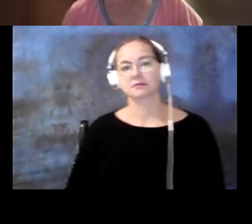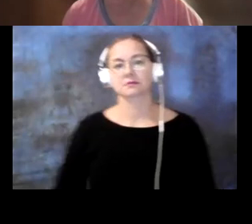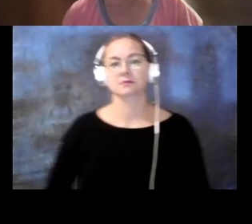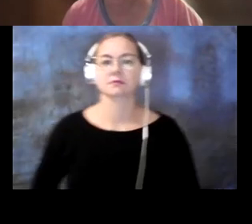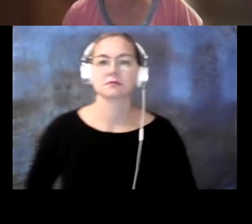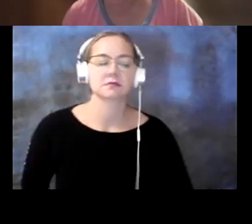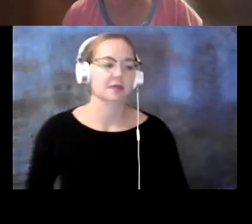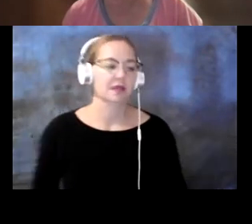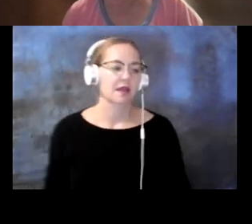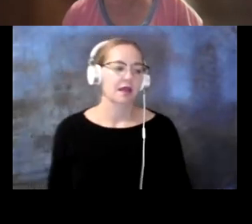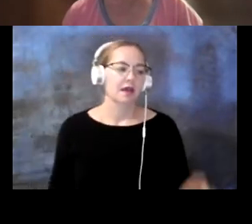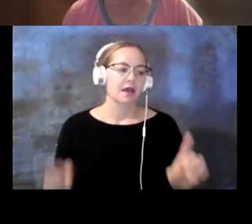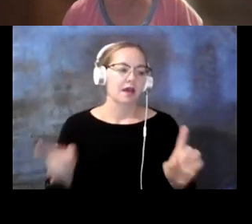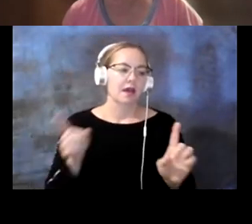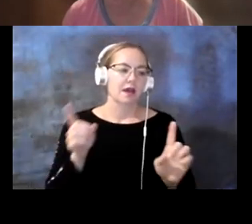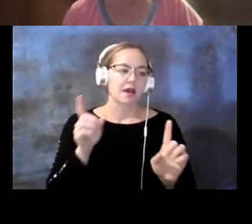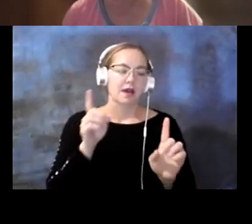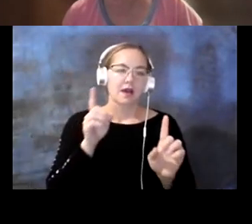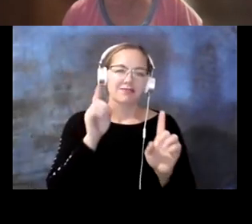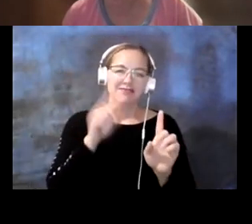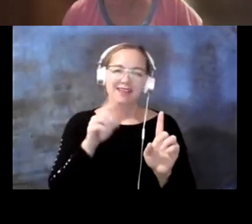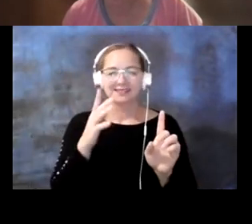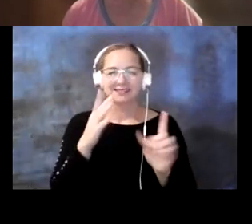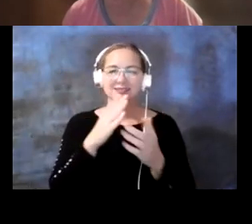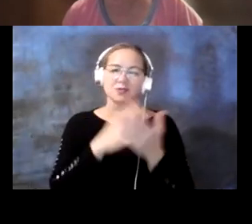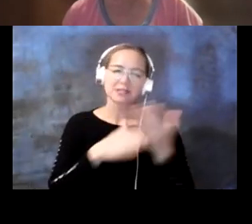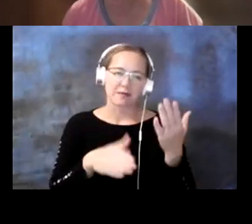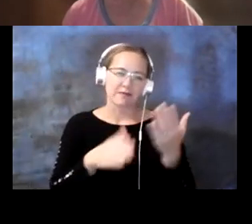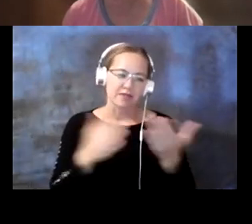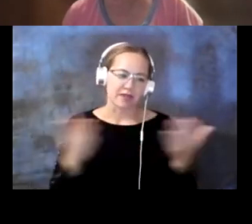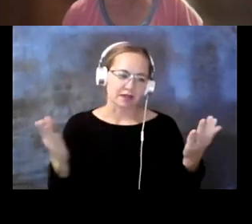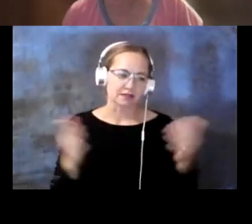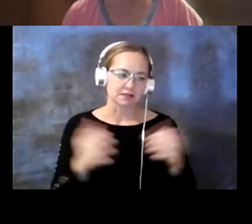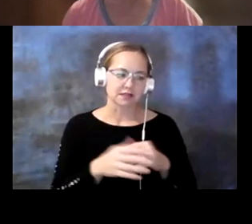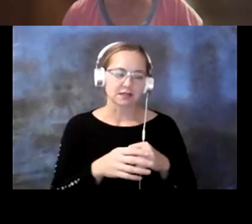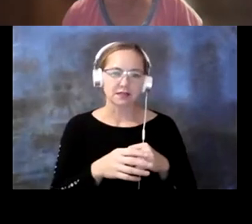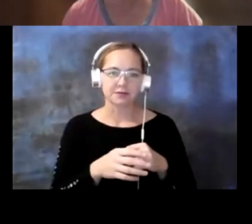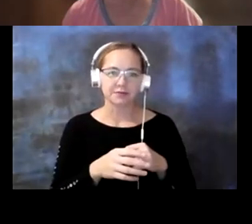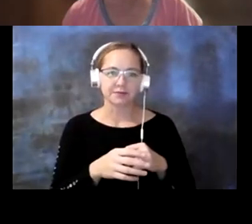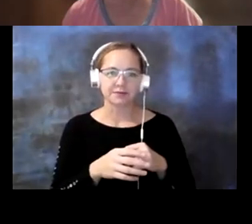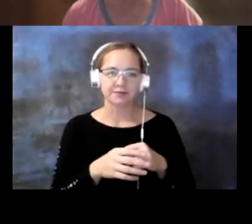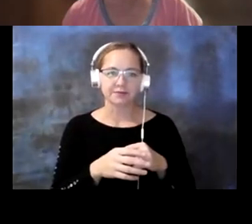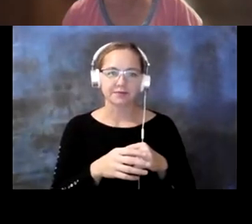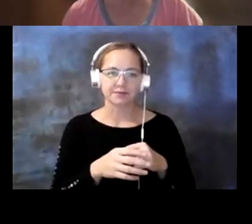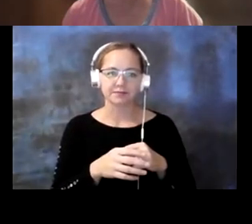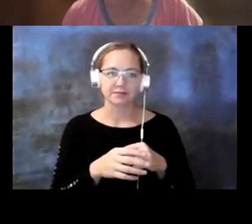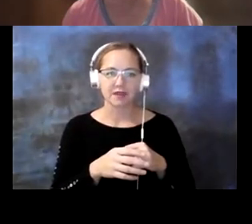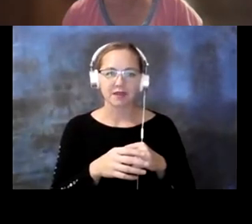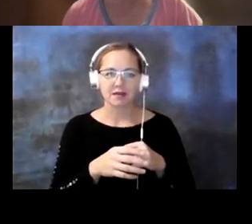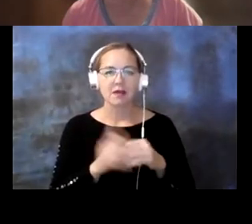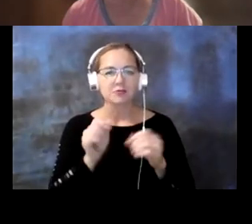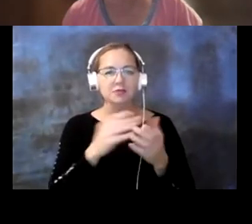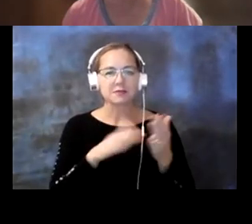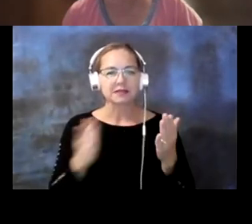That's kind of those are some of the things and that I've encountered or heard from other